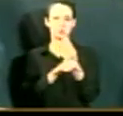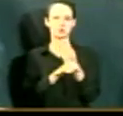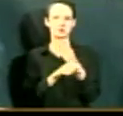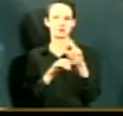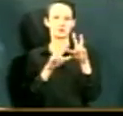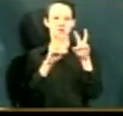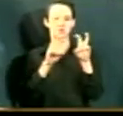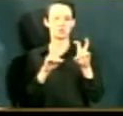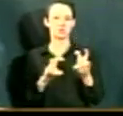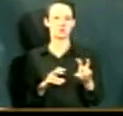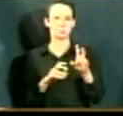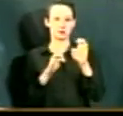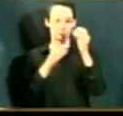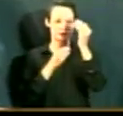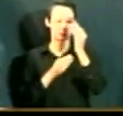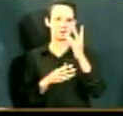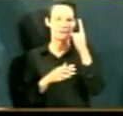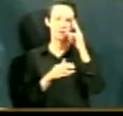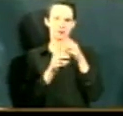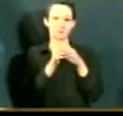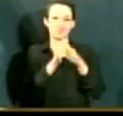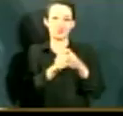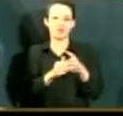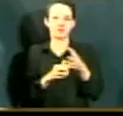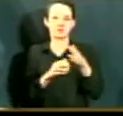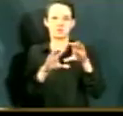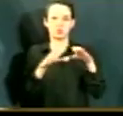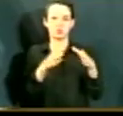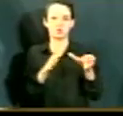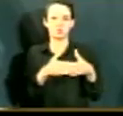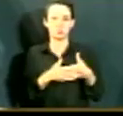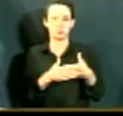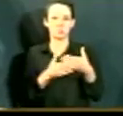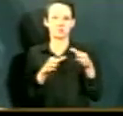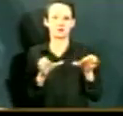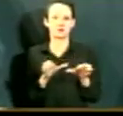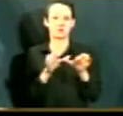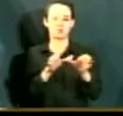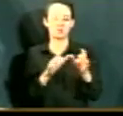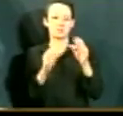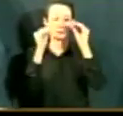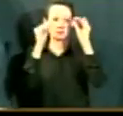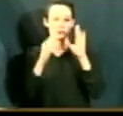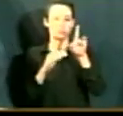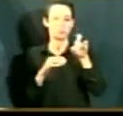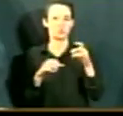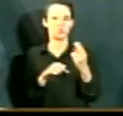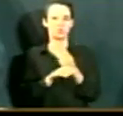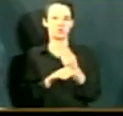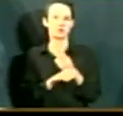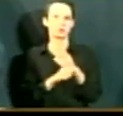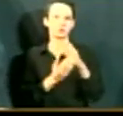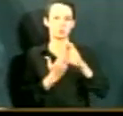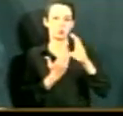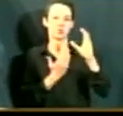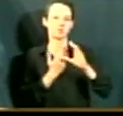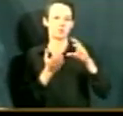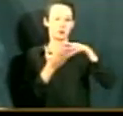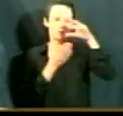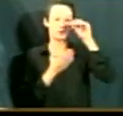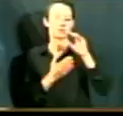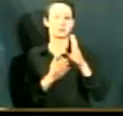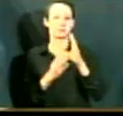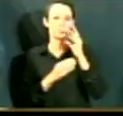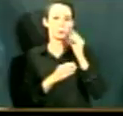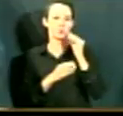what goes on in the classroom. Teachers should use this information in planning curriculum and learning experience and moment-to-moment interactions